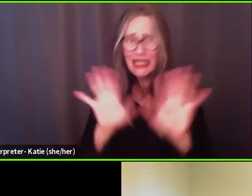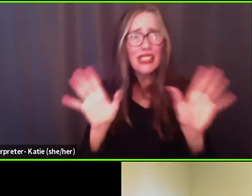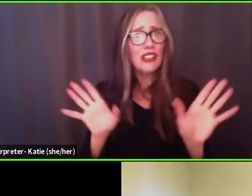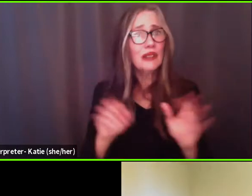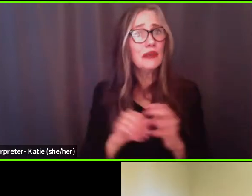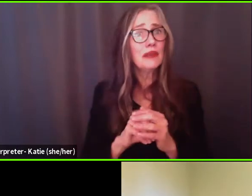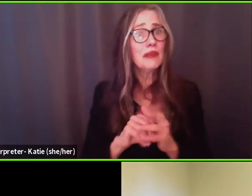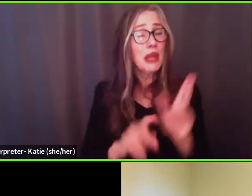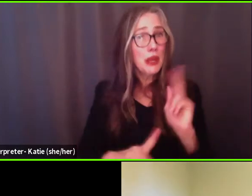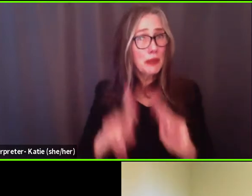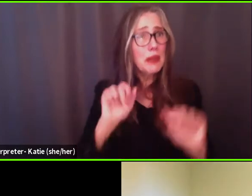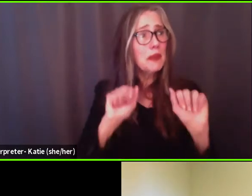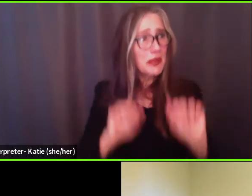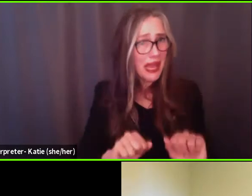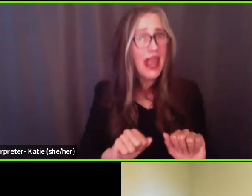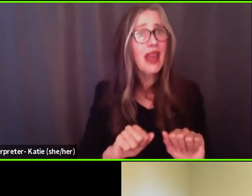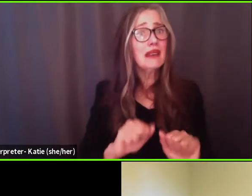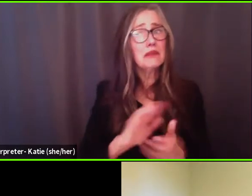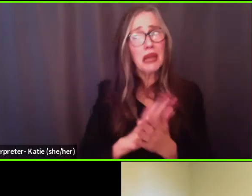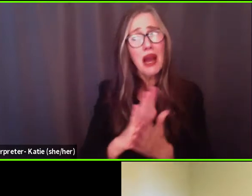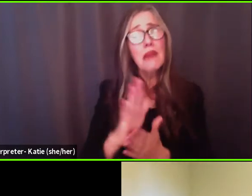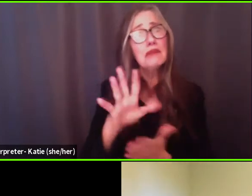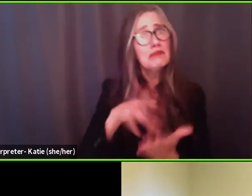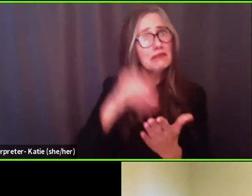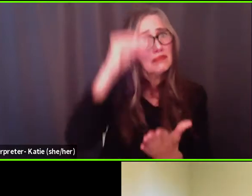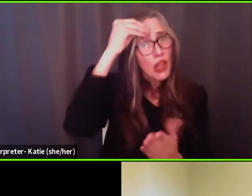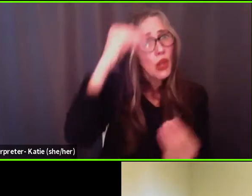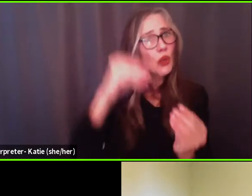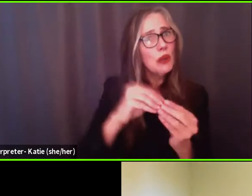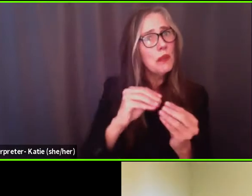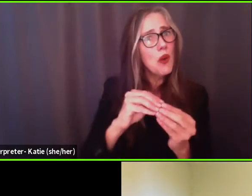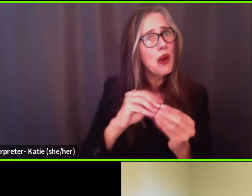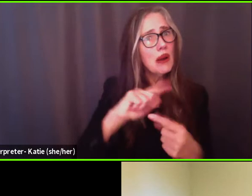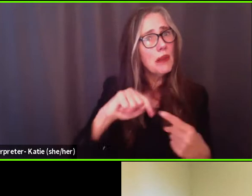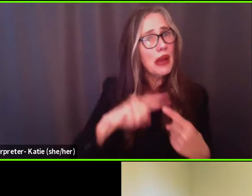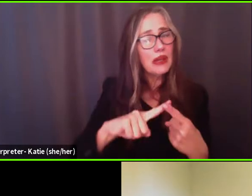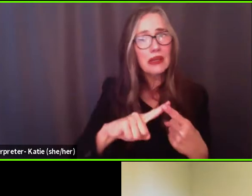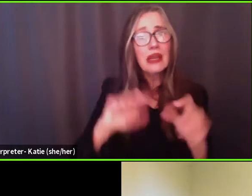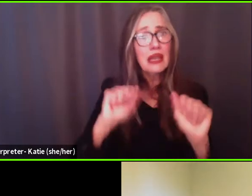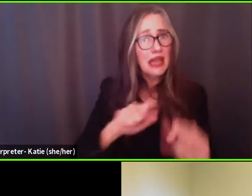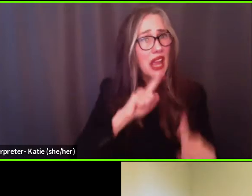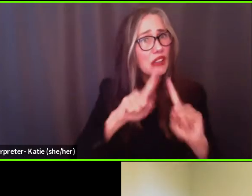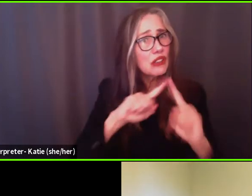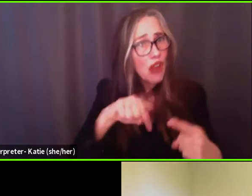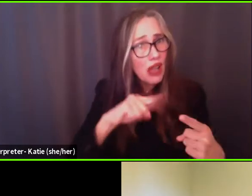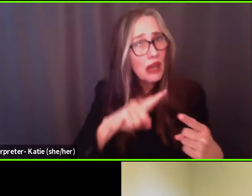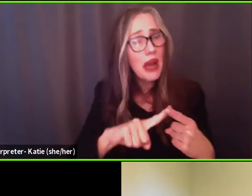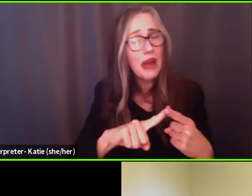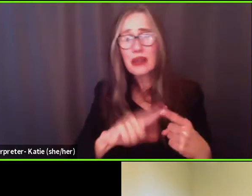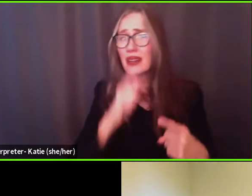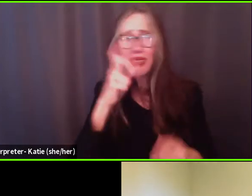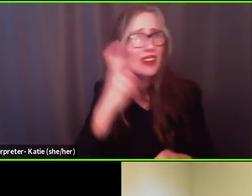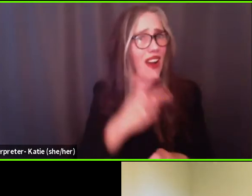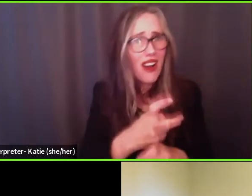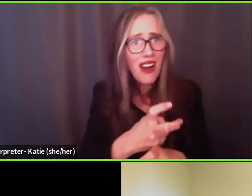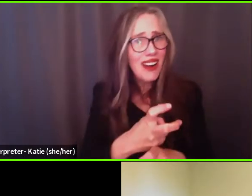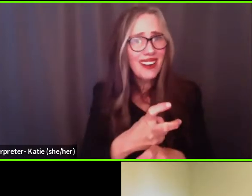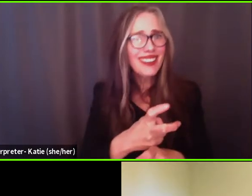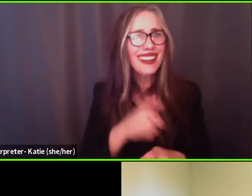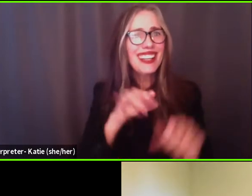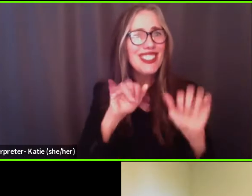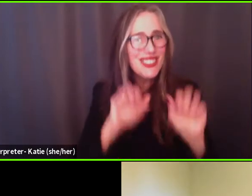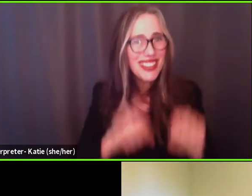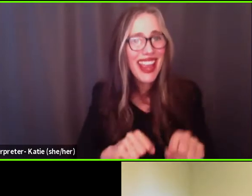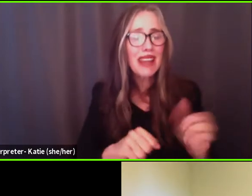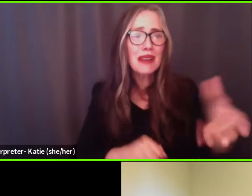and be a part of the conversation and so i think that's the direction we have to go in is how do we make sure that folks are educated so that they can um um you